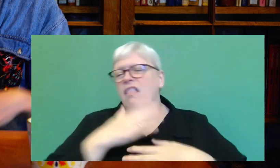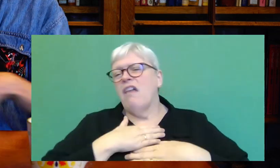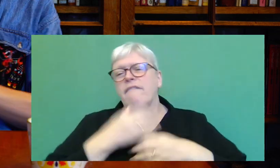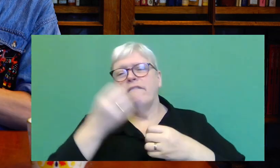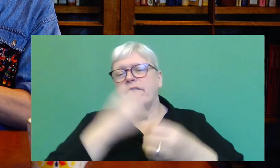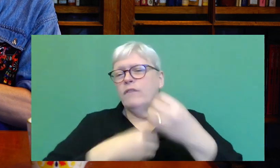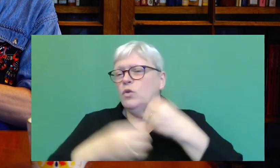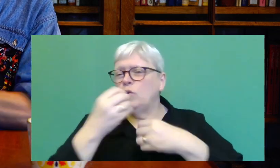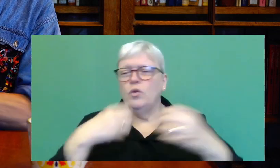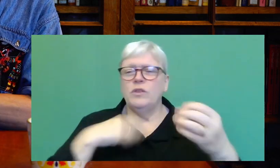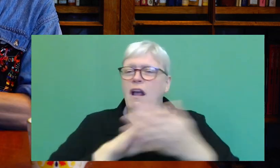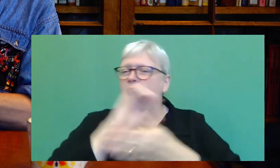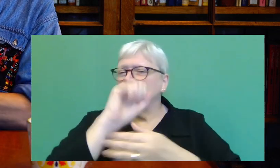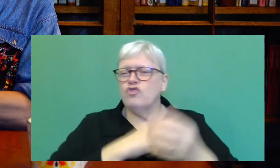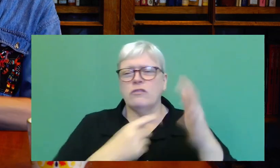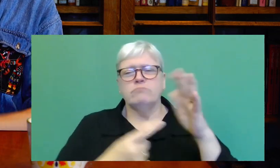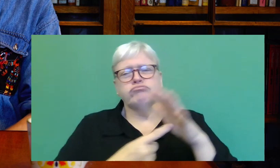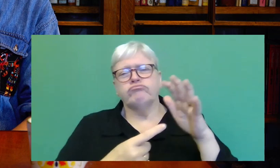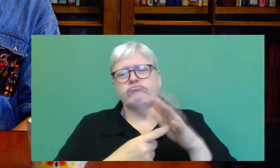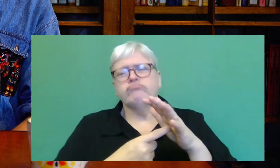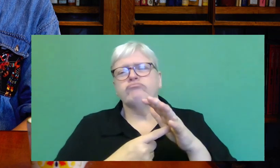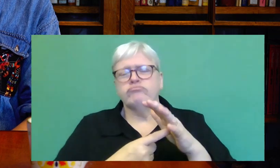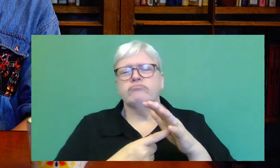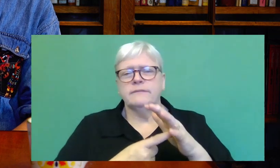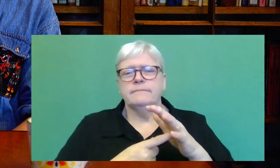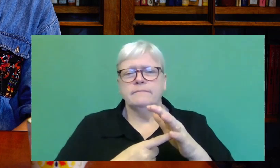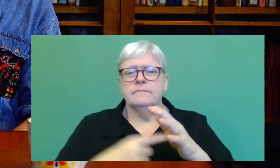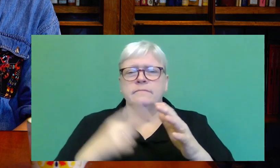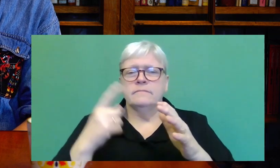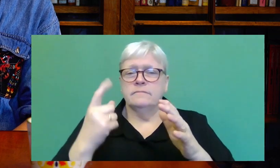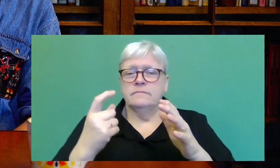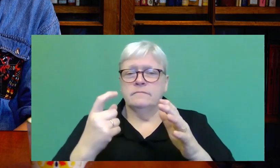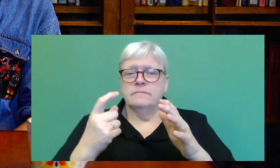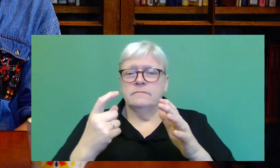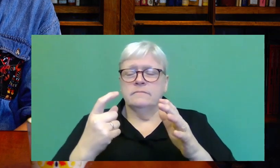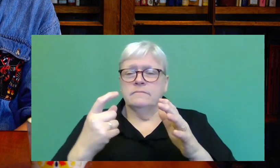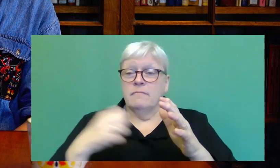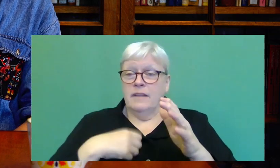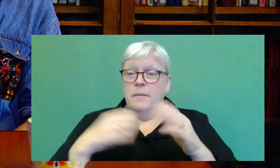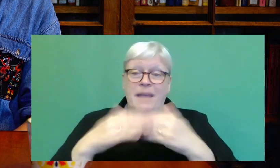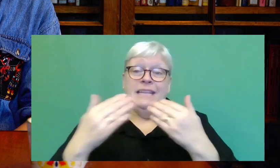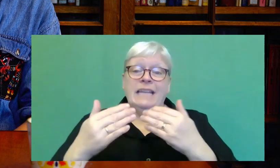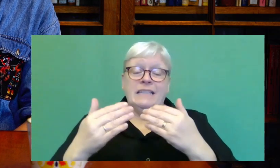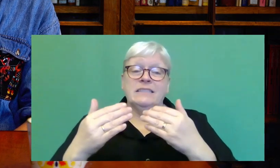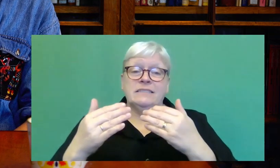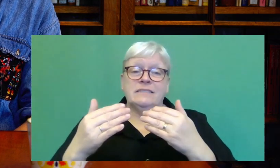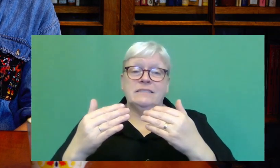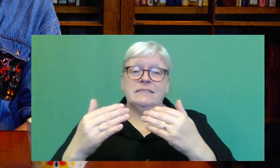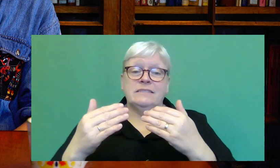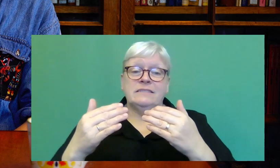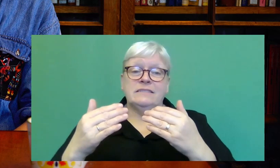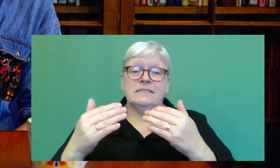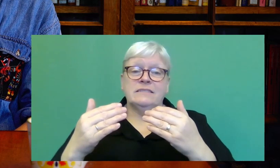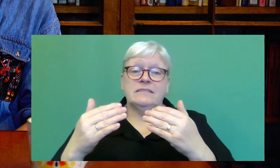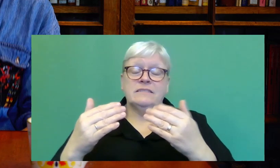all. I can mark my day and I'll mark my life in some of the